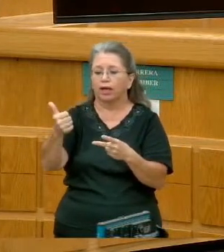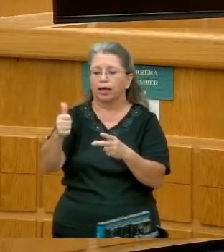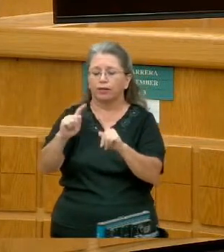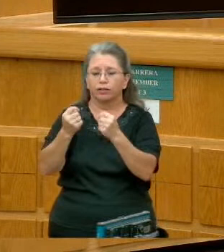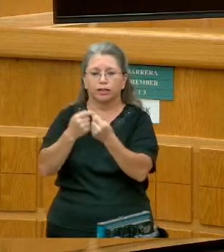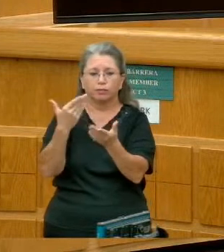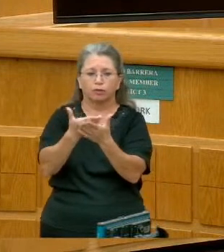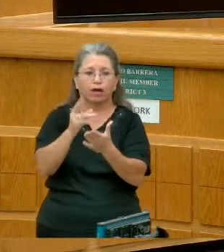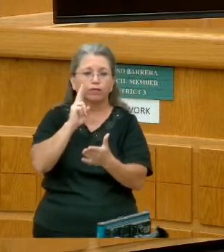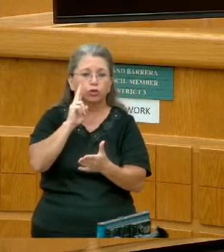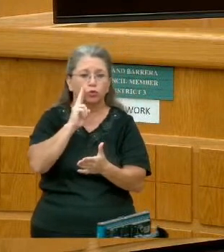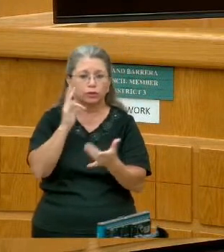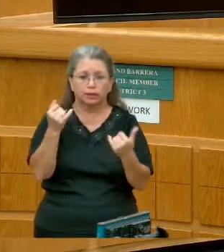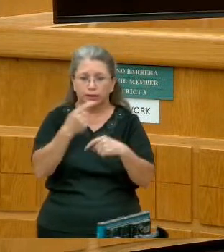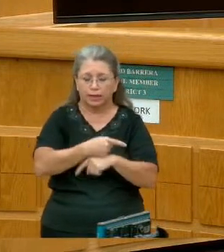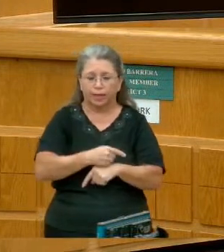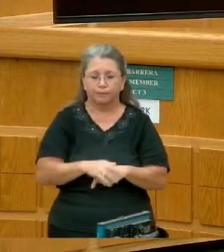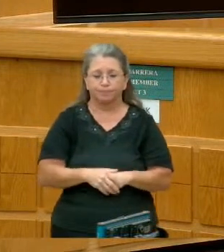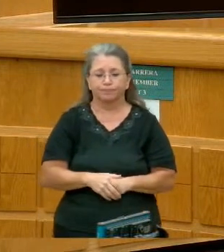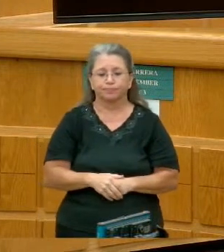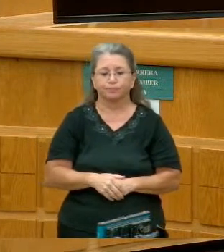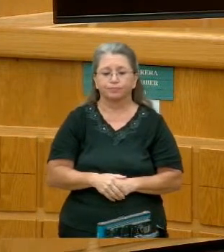today. Four more